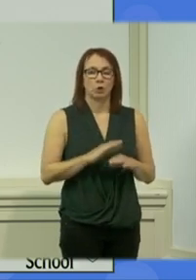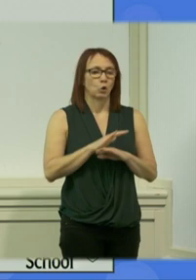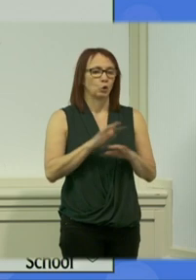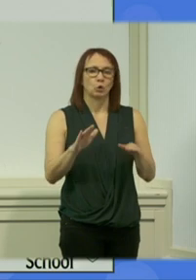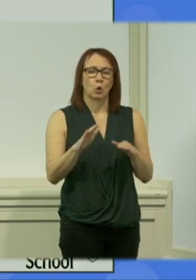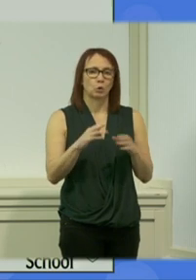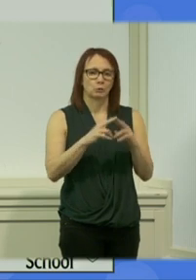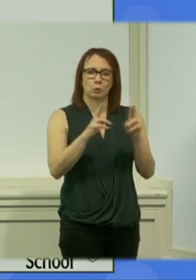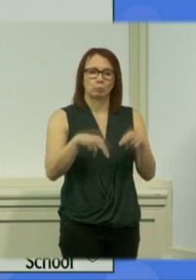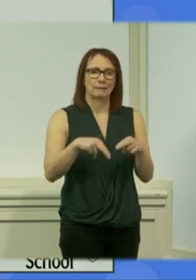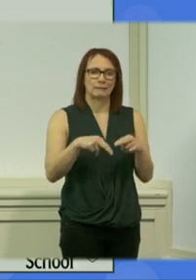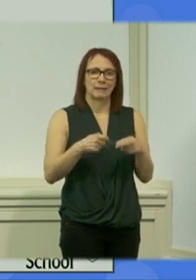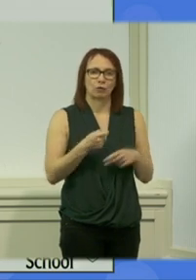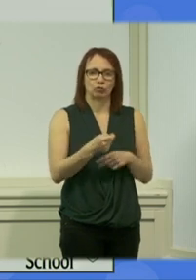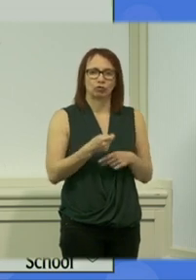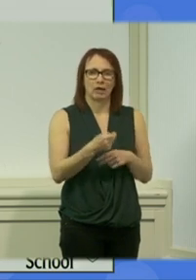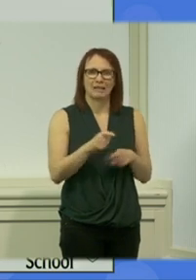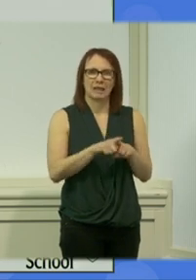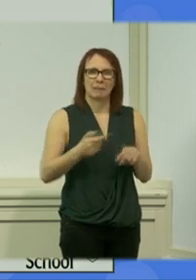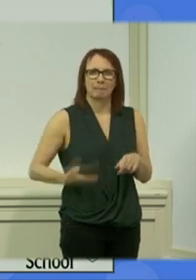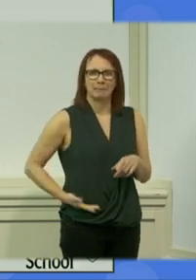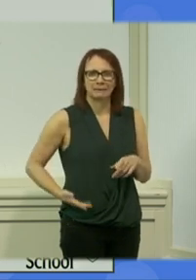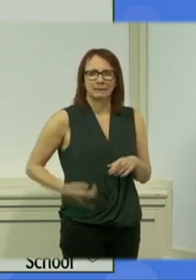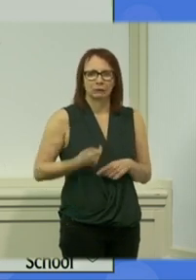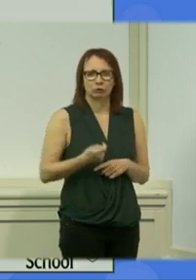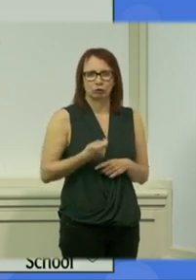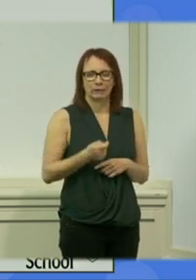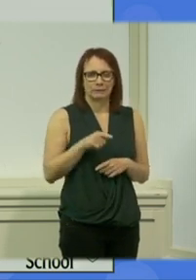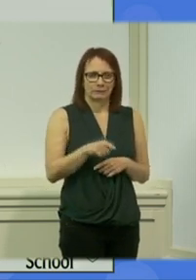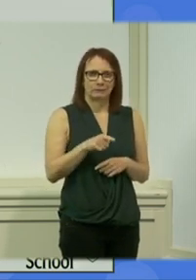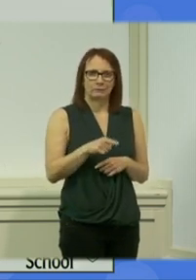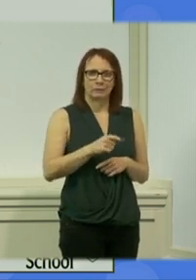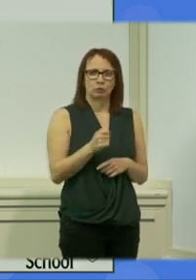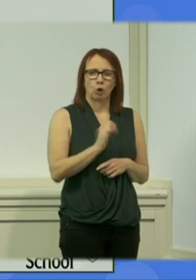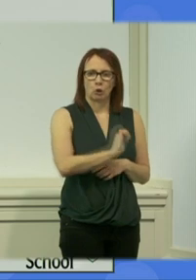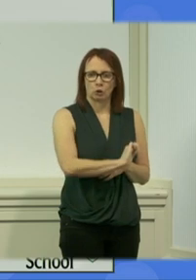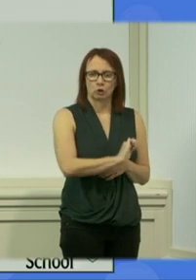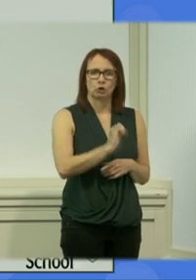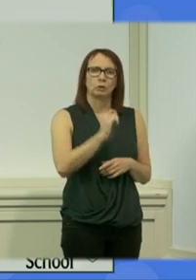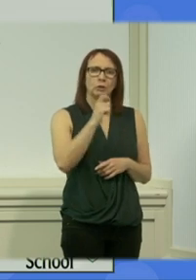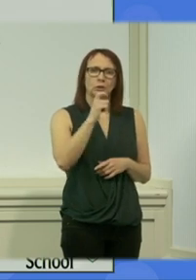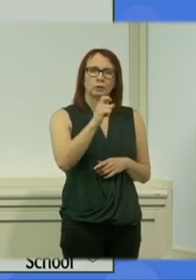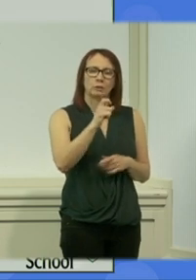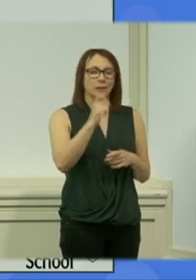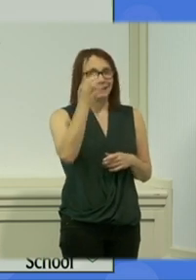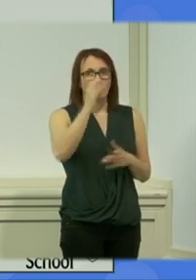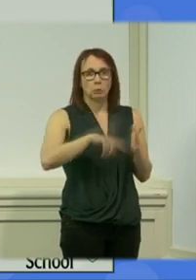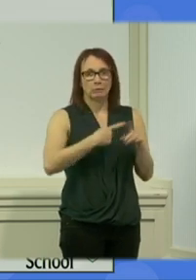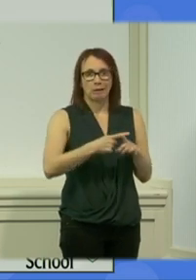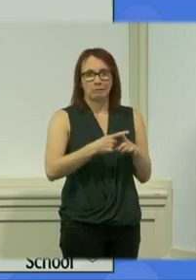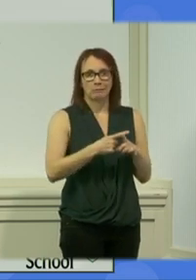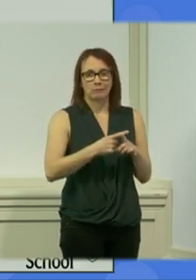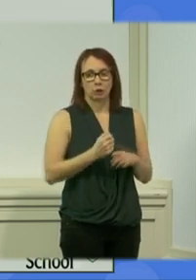Non-domestic rates, that's business rates, that's Scottish. Council tax is Scottish.